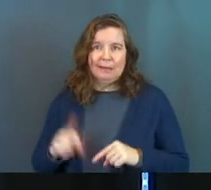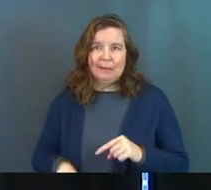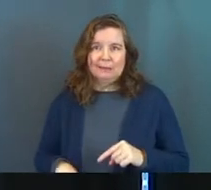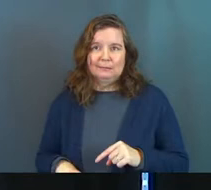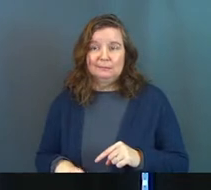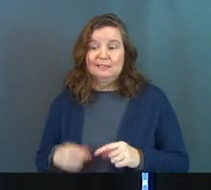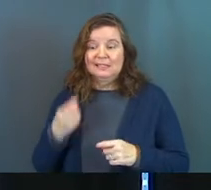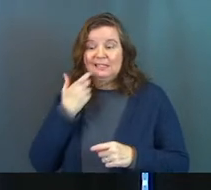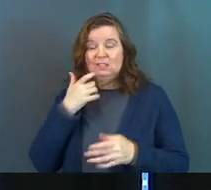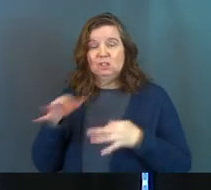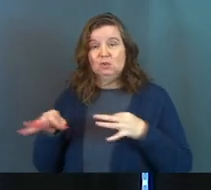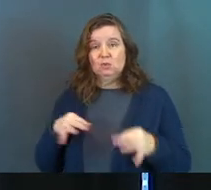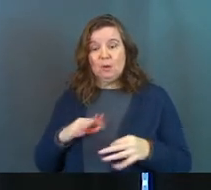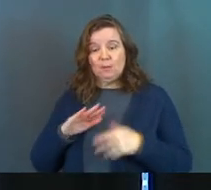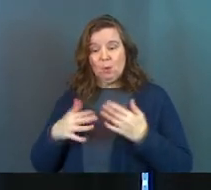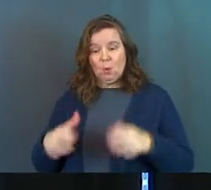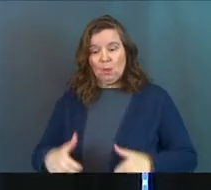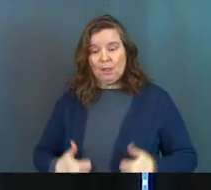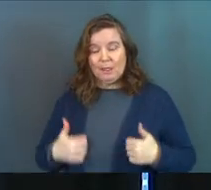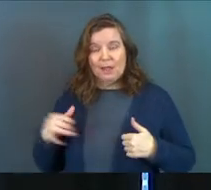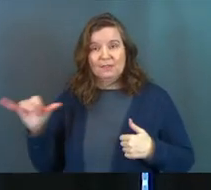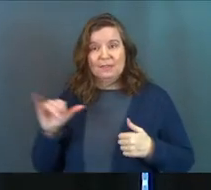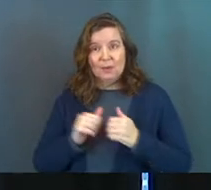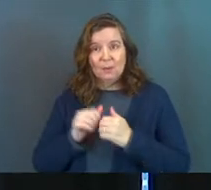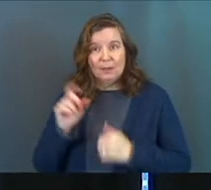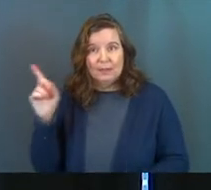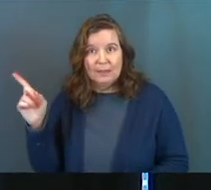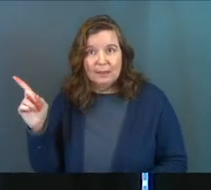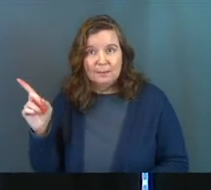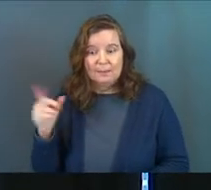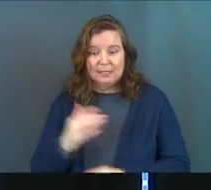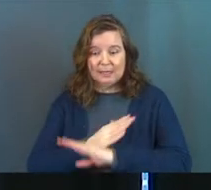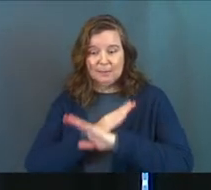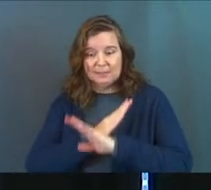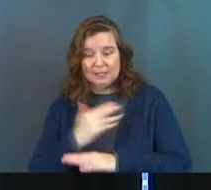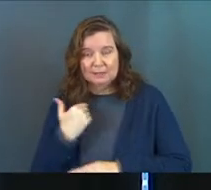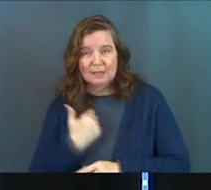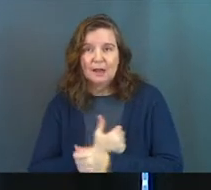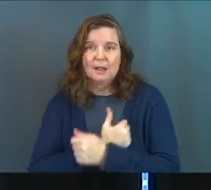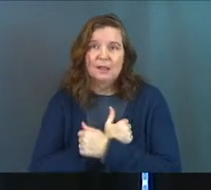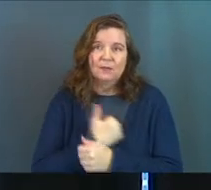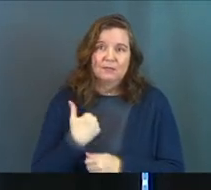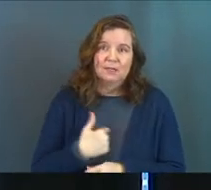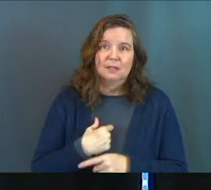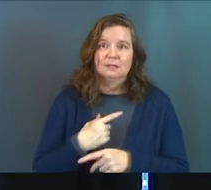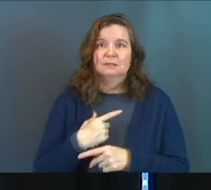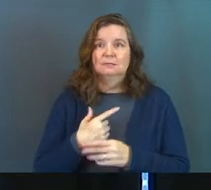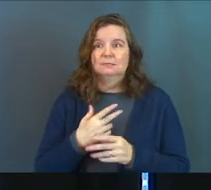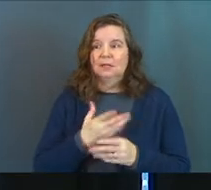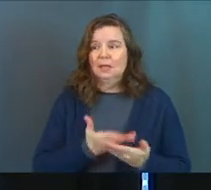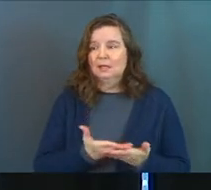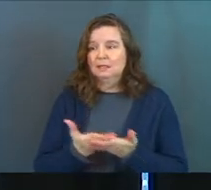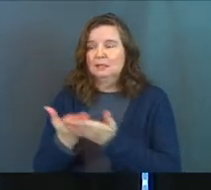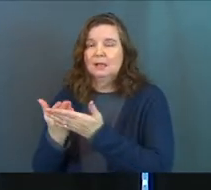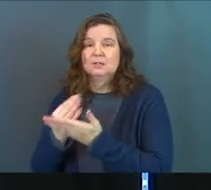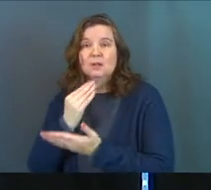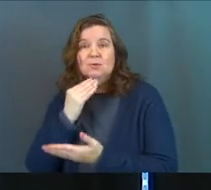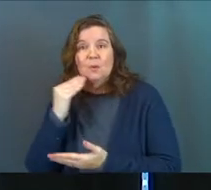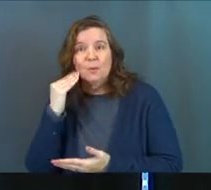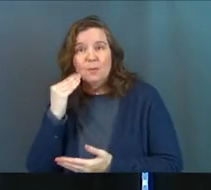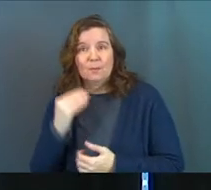He just describes what the whole life is like with him. He protects us, and he loves us, and he takes us ultimately